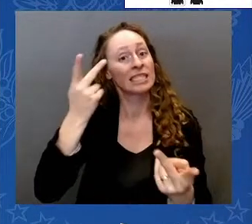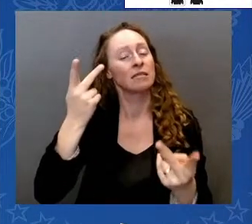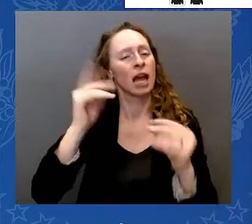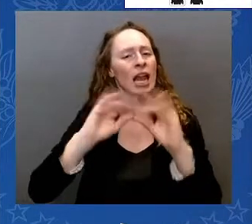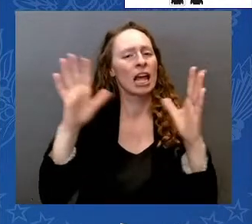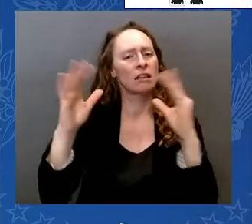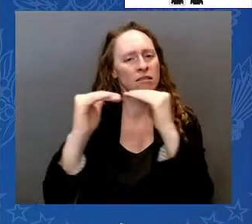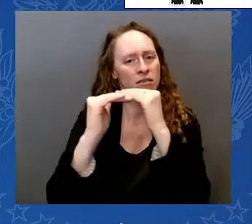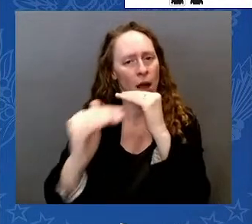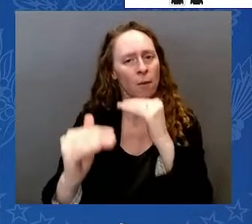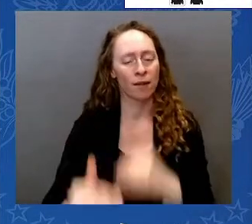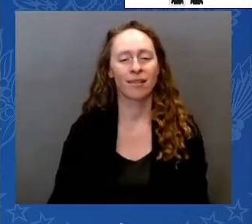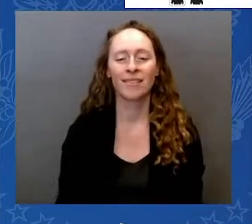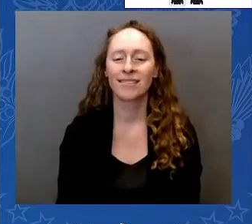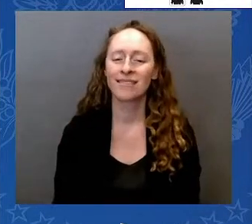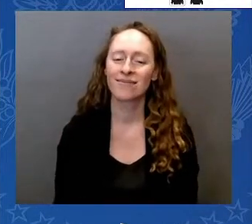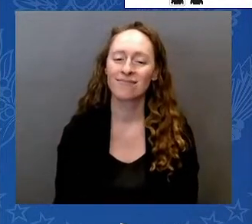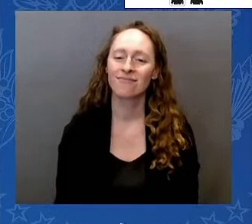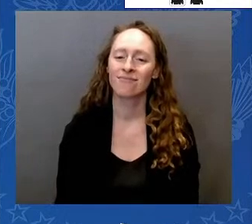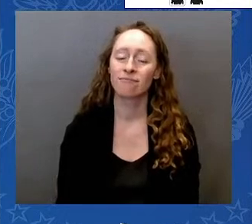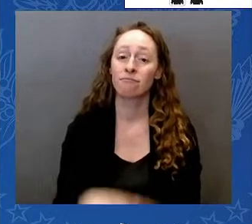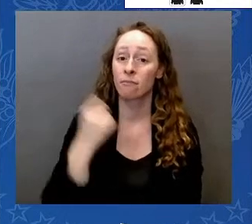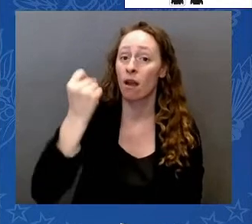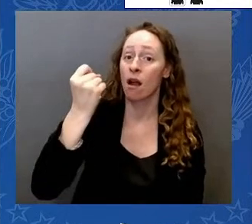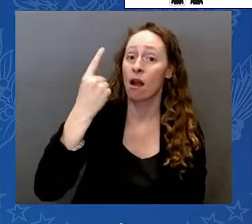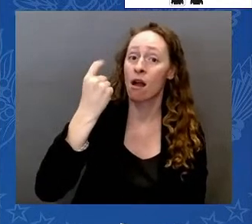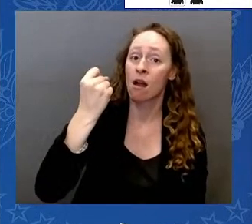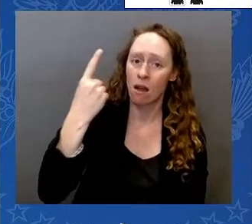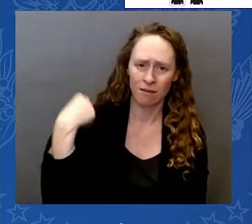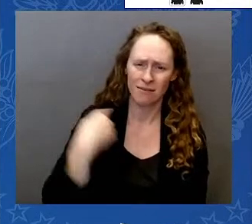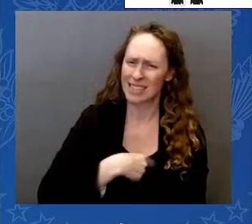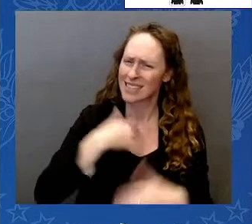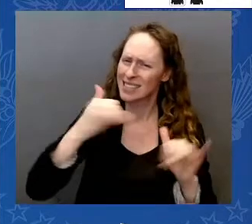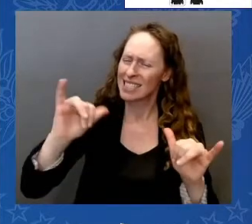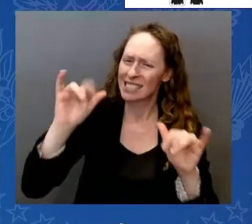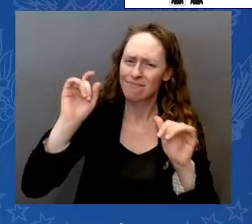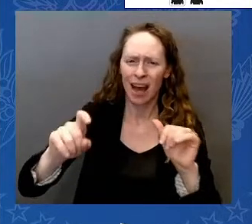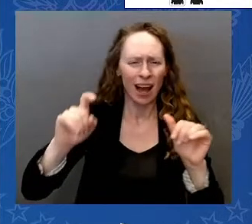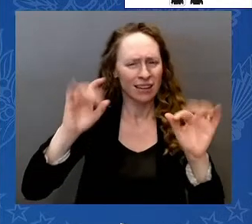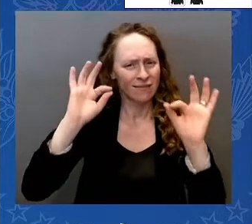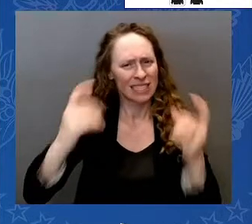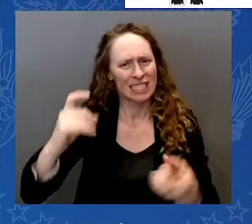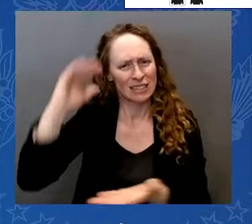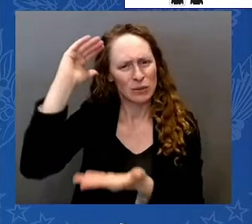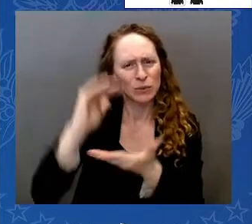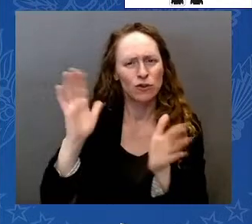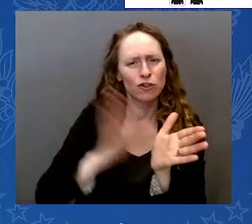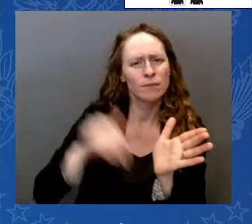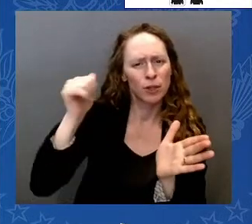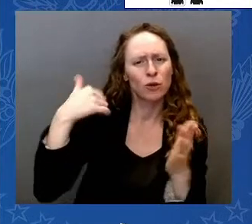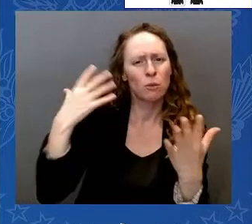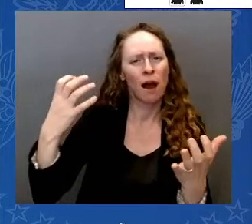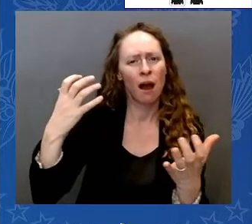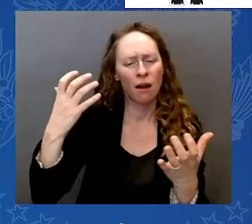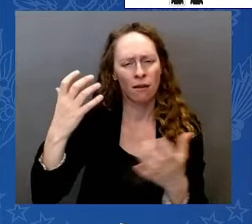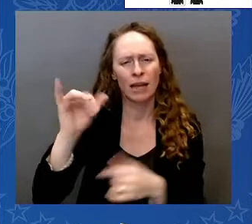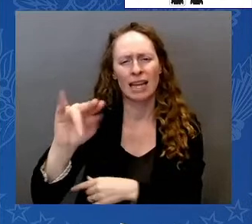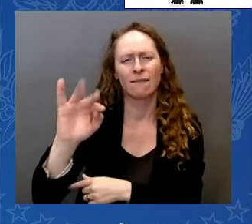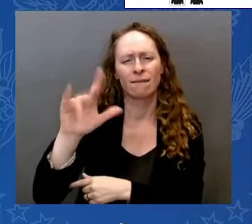long term, the economy built on a firmer foundation. We still have a lot of work to do, but we're building a different economy than